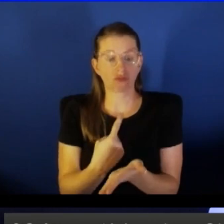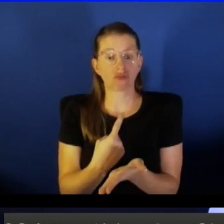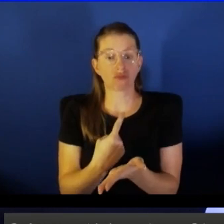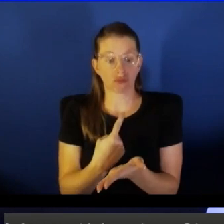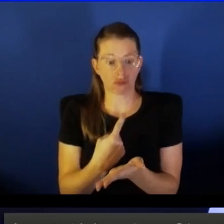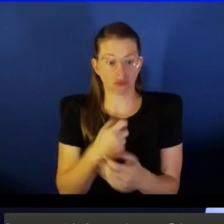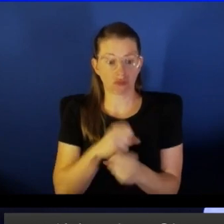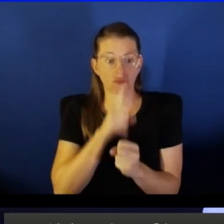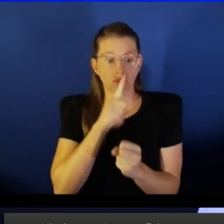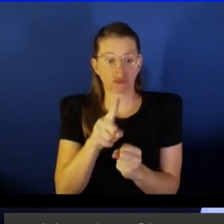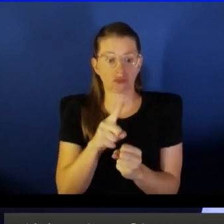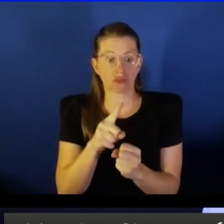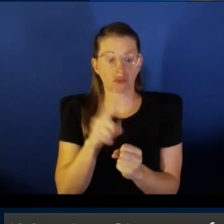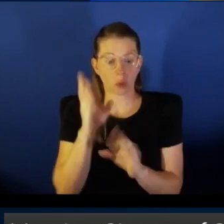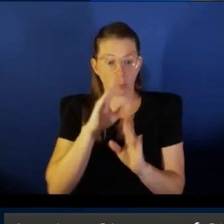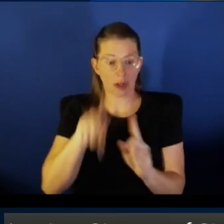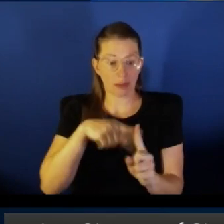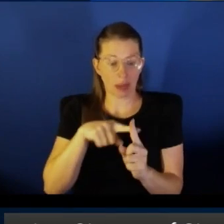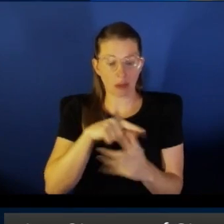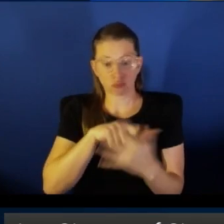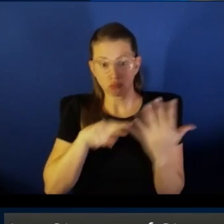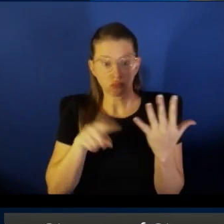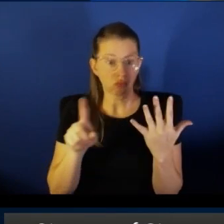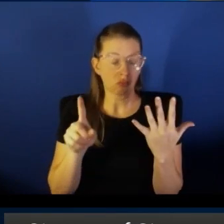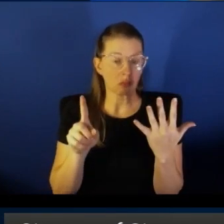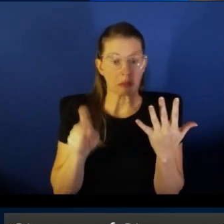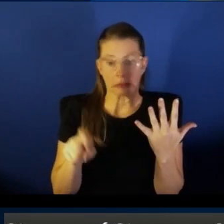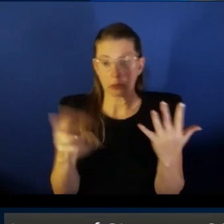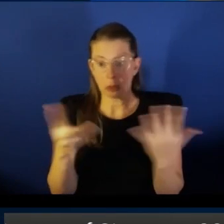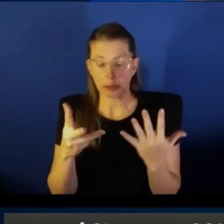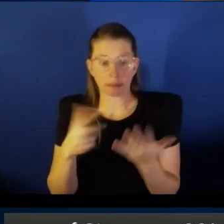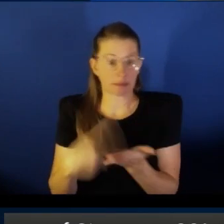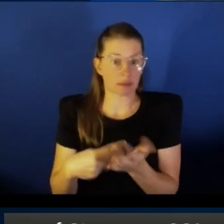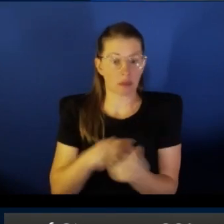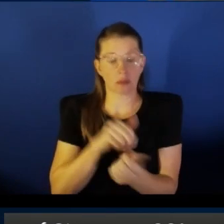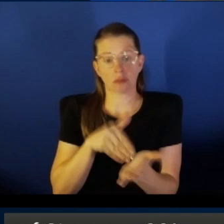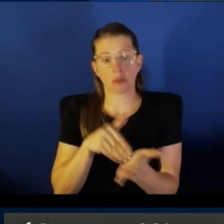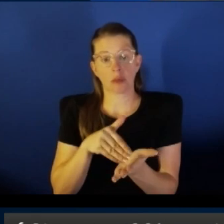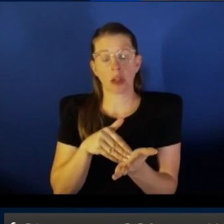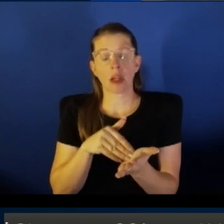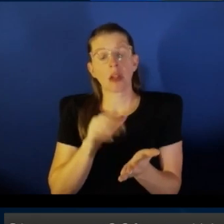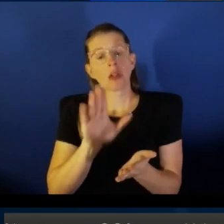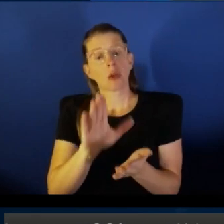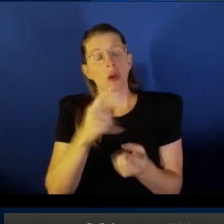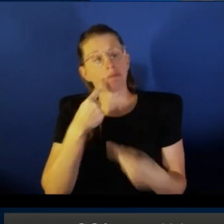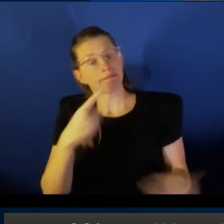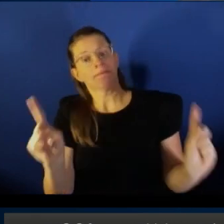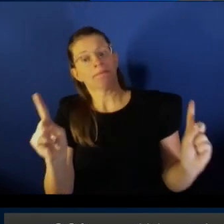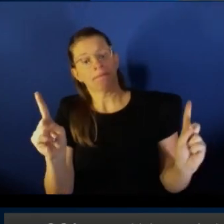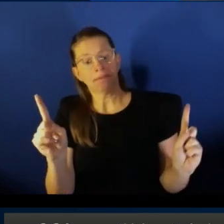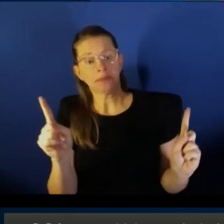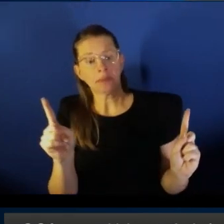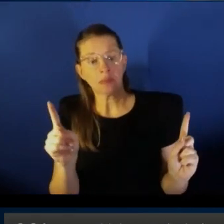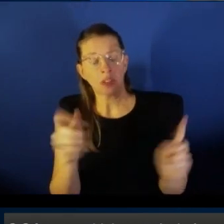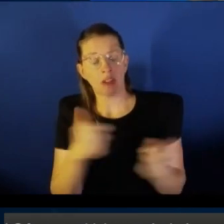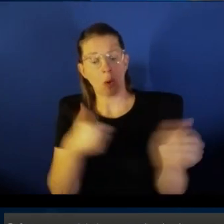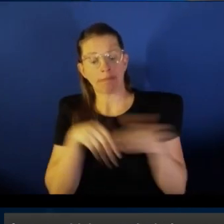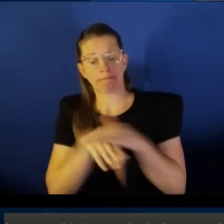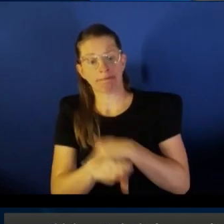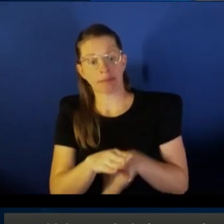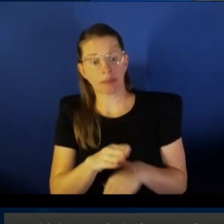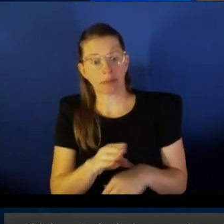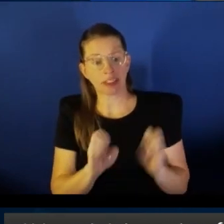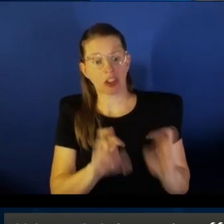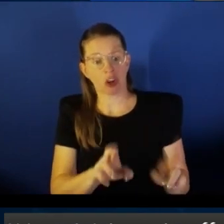might need to be worried about. All right, so send your message. What do you want all of us to do to help kind of avoid coming to the emergency department and having to see your